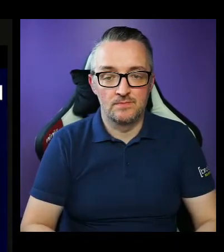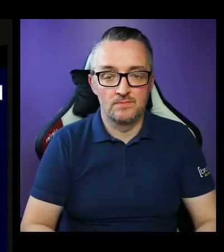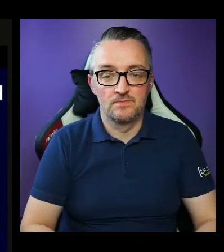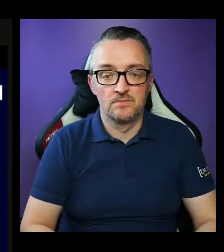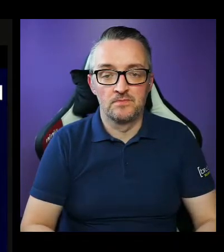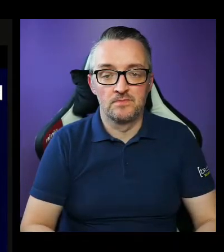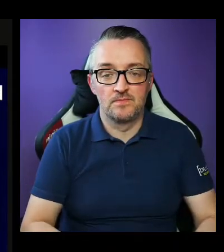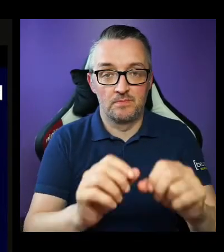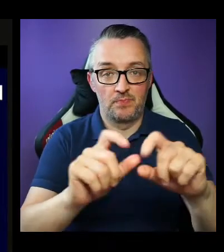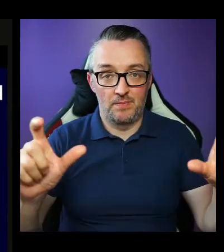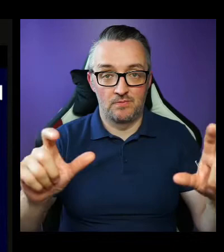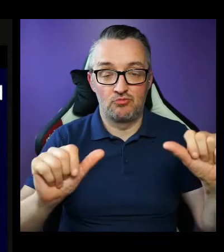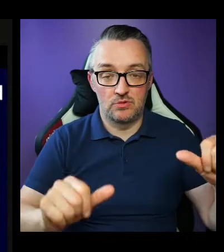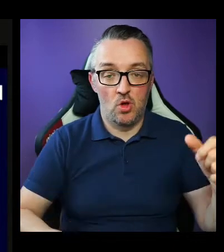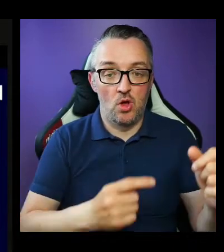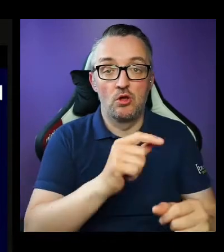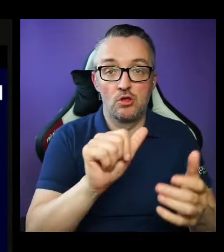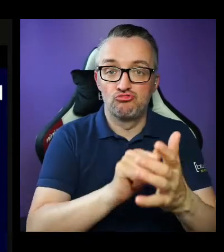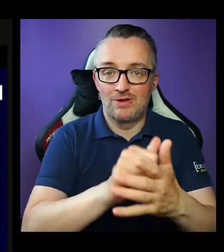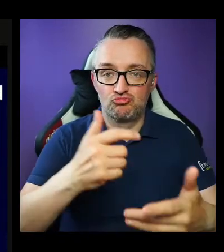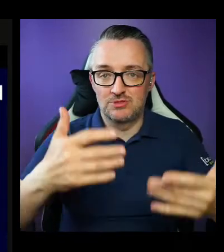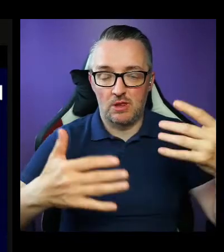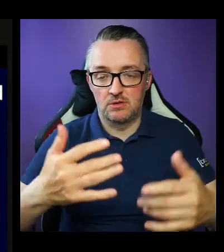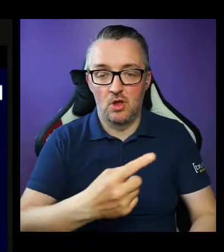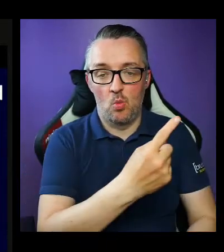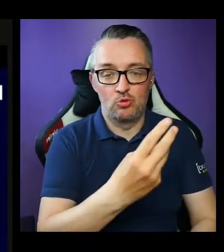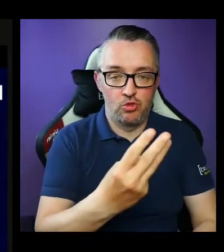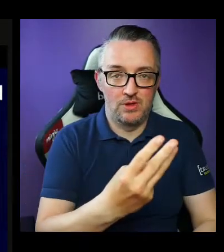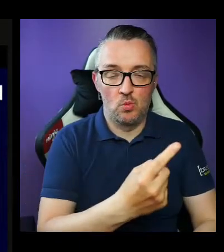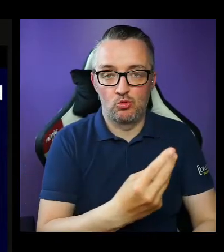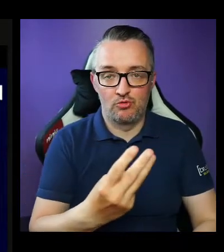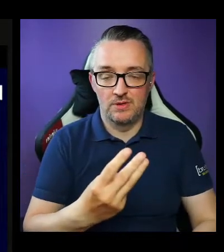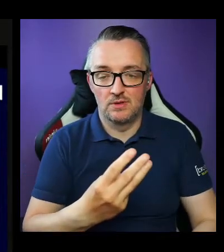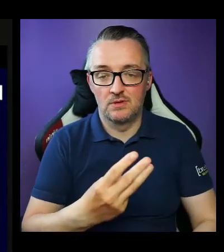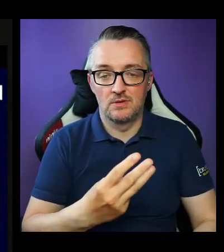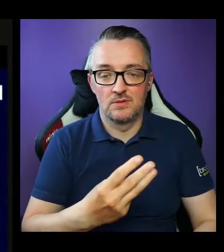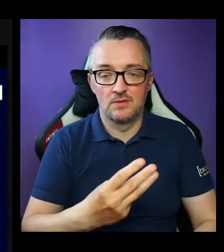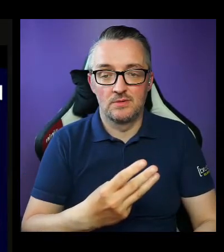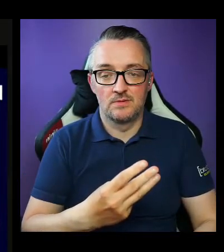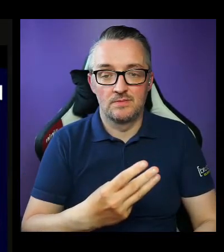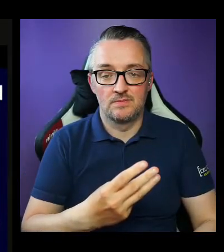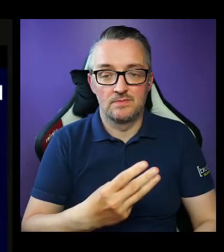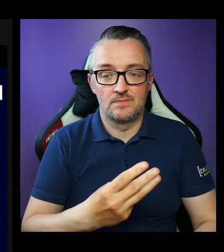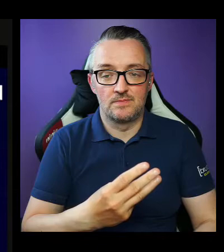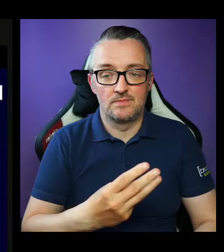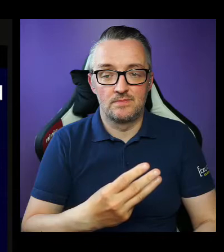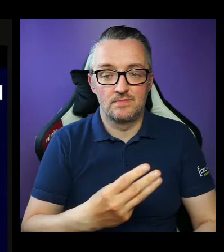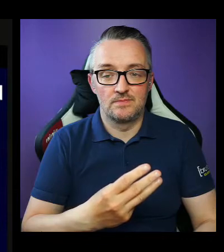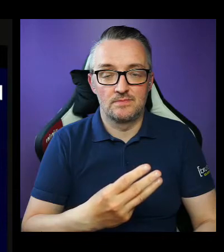And then the right result is going to be outputted where we can see the